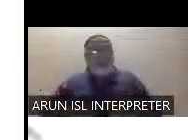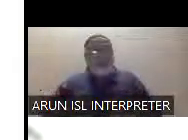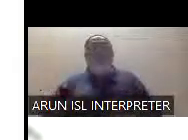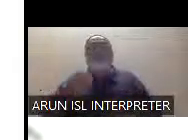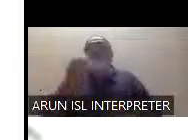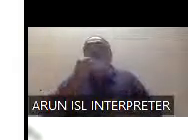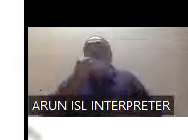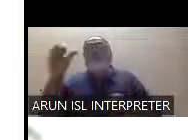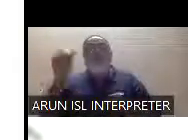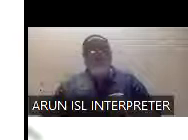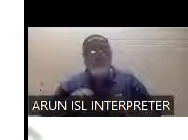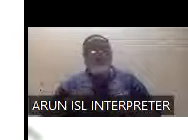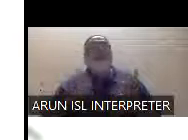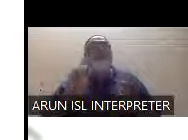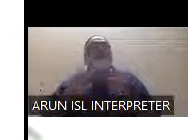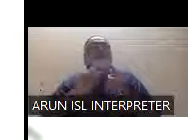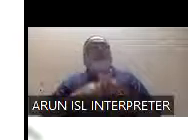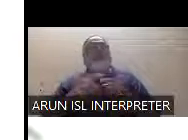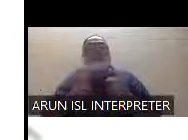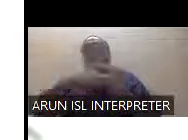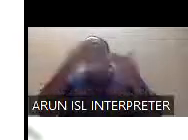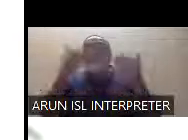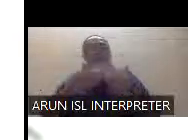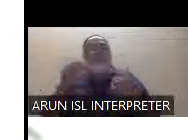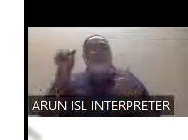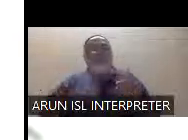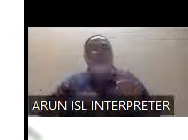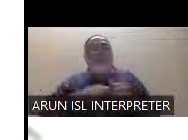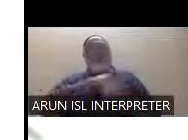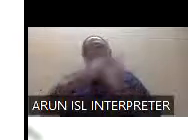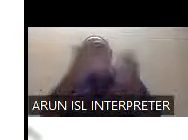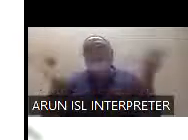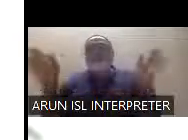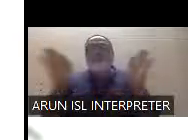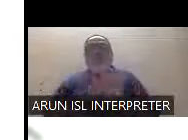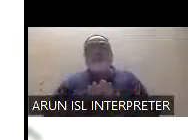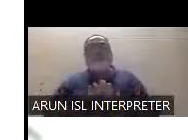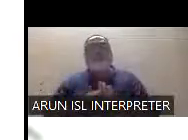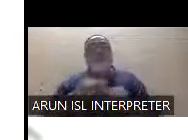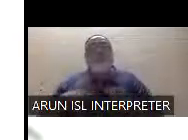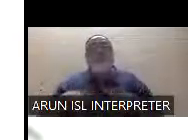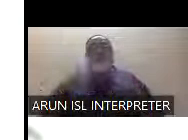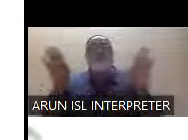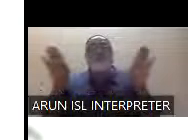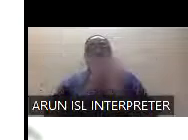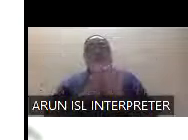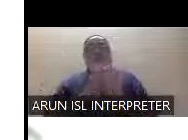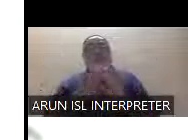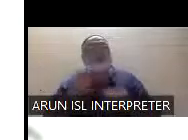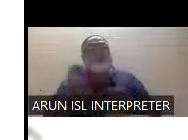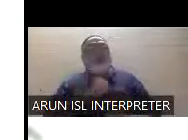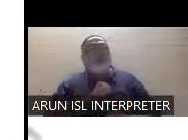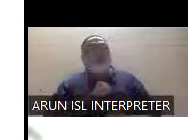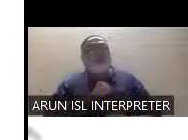to catch up with friends over a cup of coffee. Everything stops. So our entire life comes to a standstill,